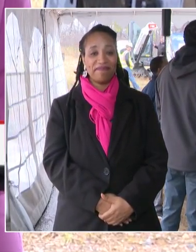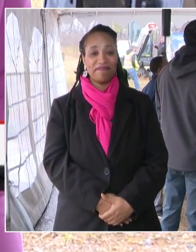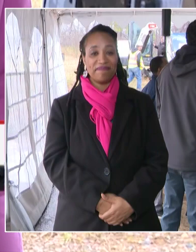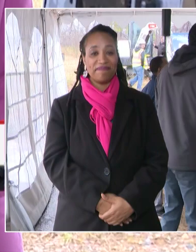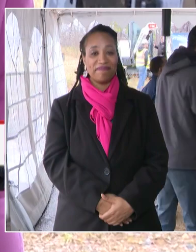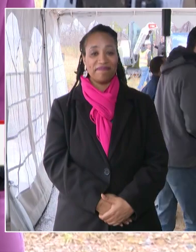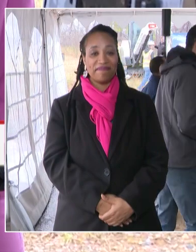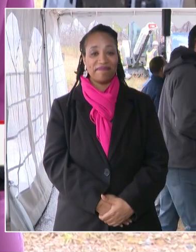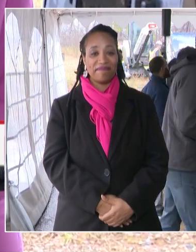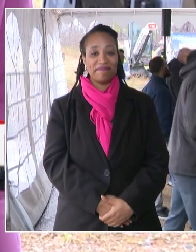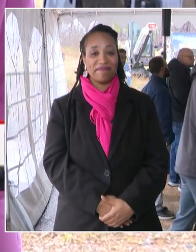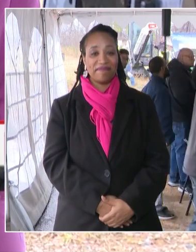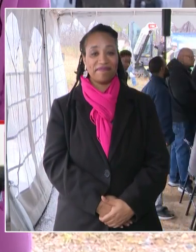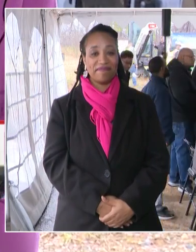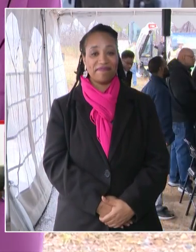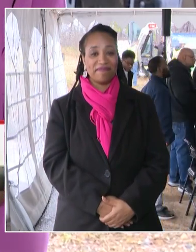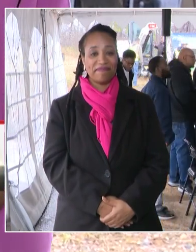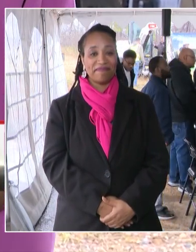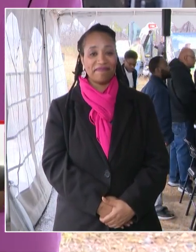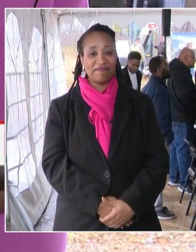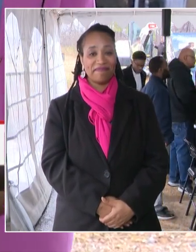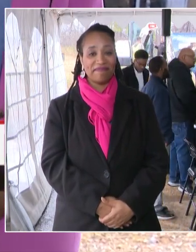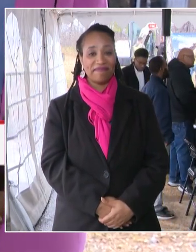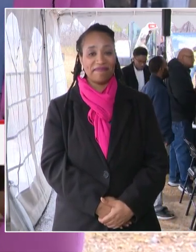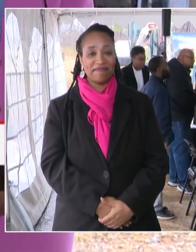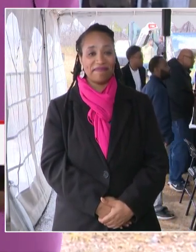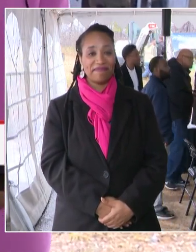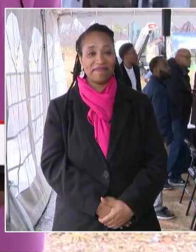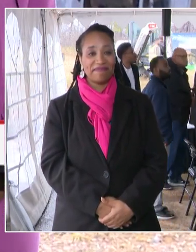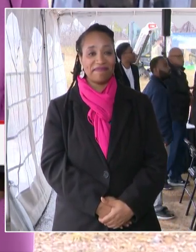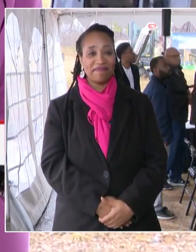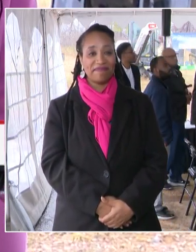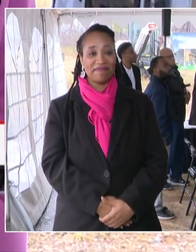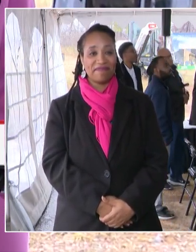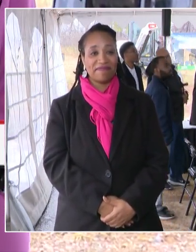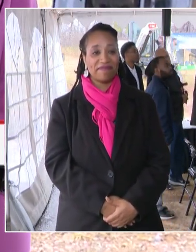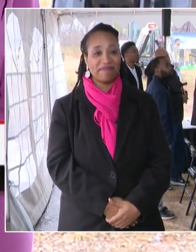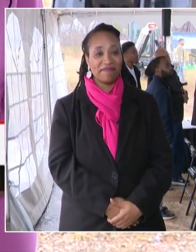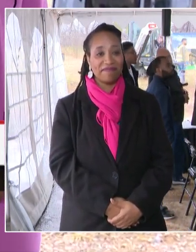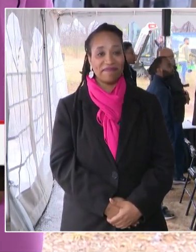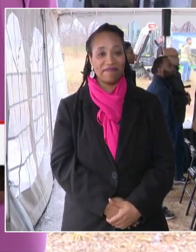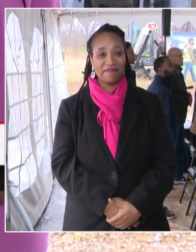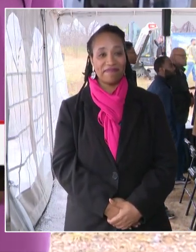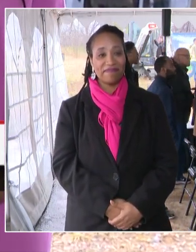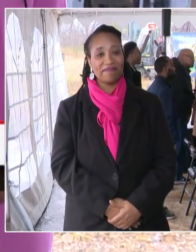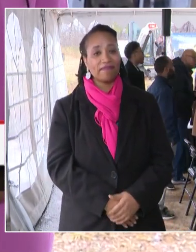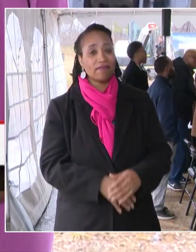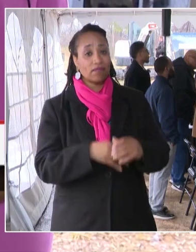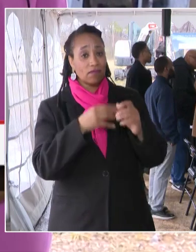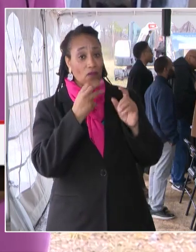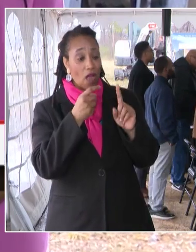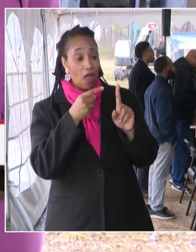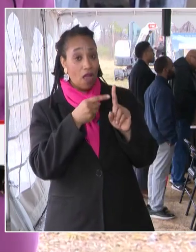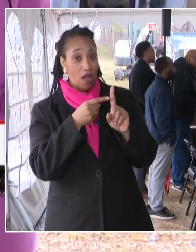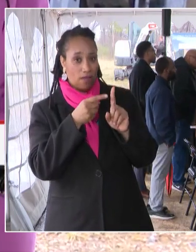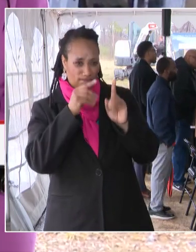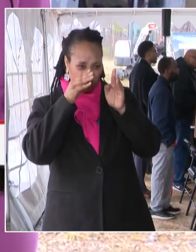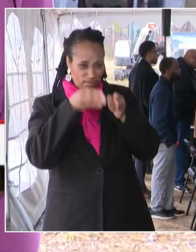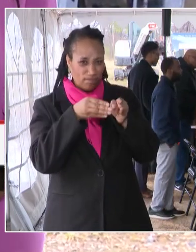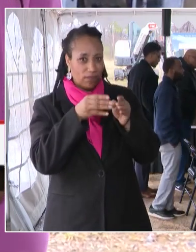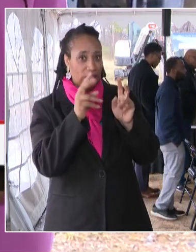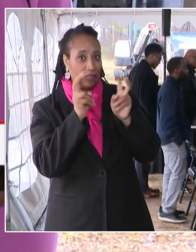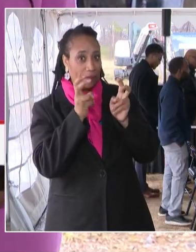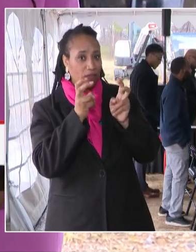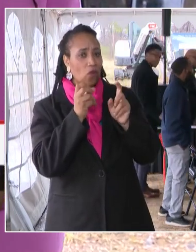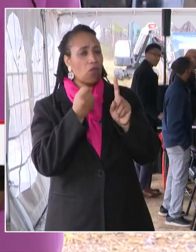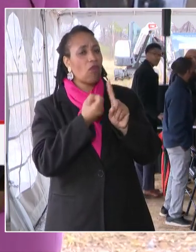All right, go ahead. Okay, I'll go. I have an on-topic and an off-topic, Mayor. Sure. The on-topic is this groundbreaking today.